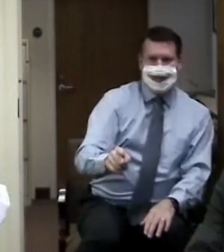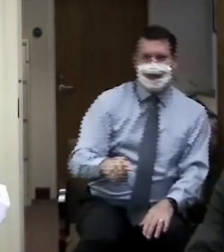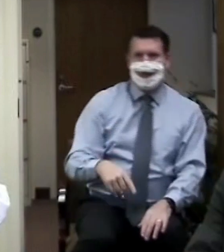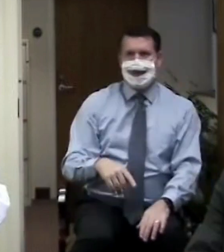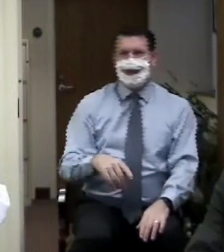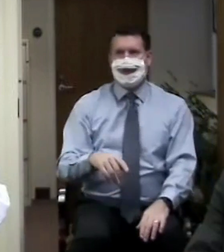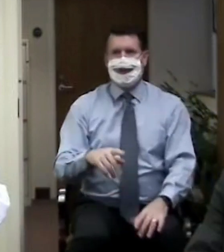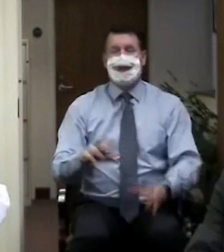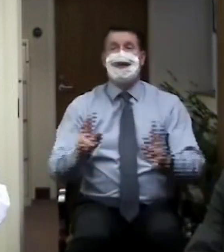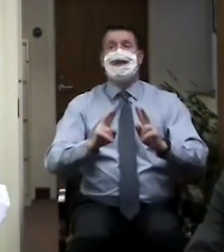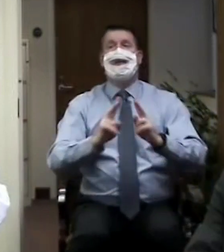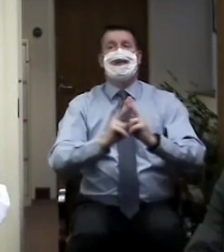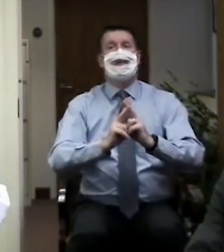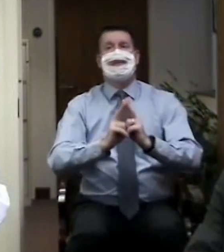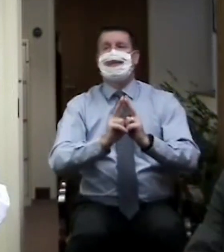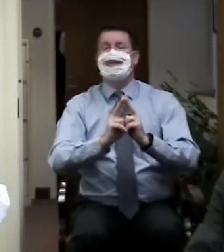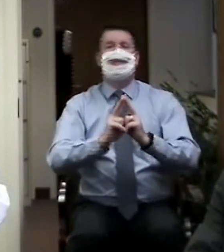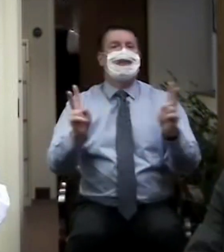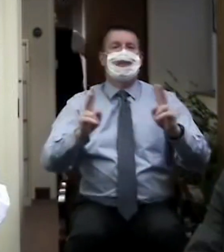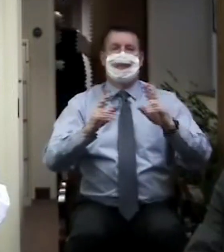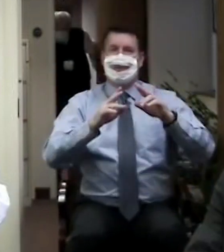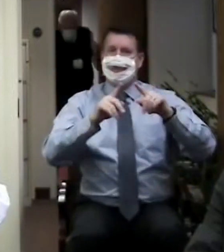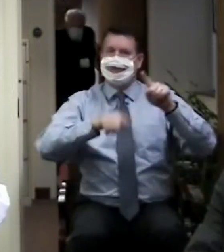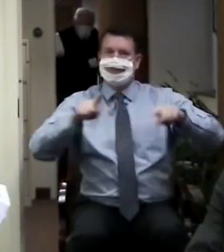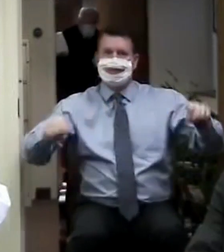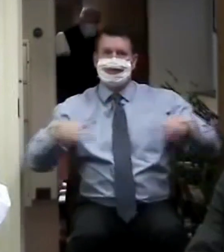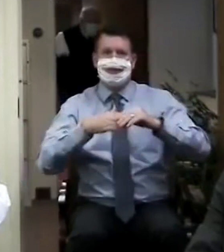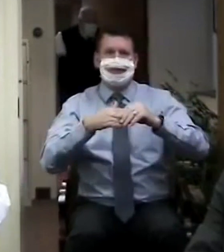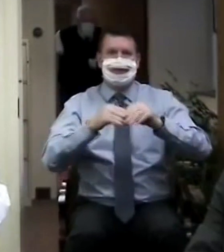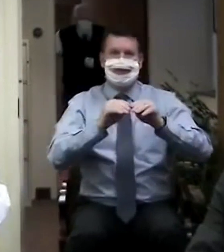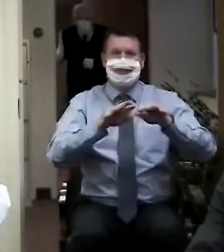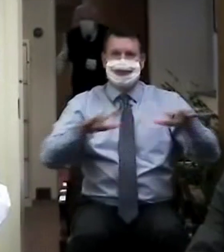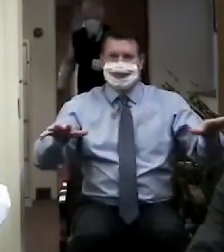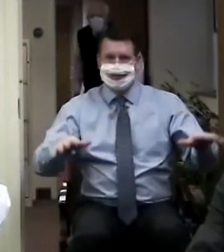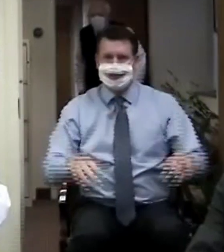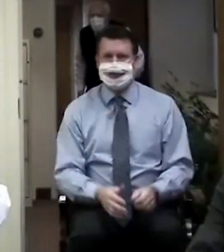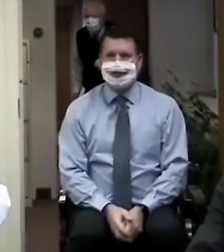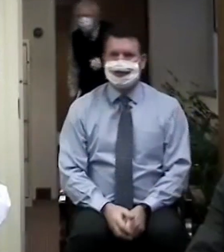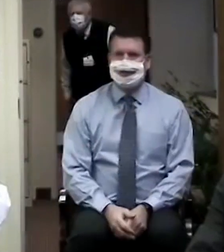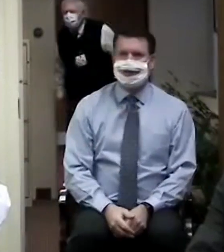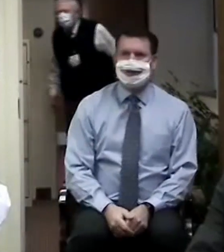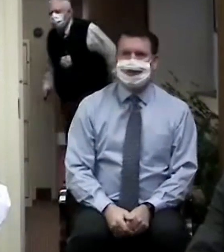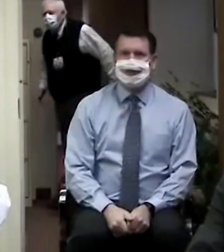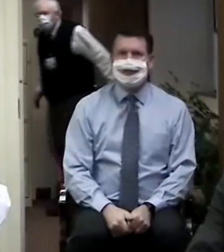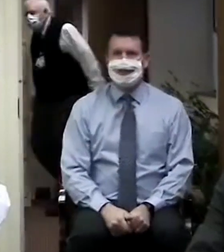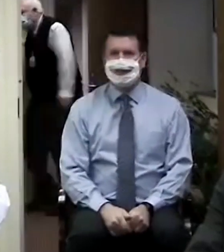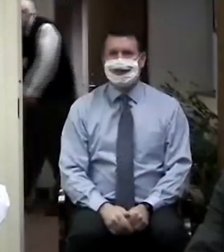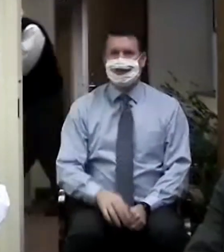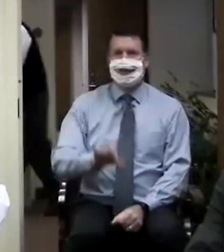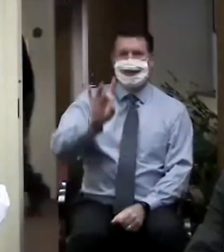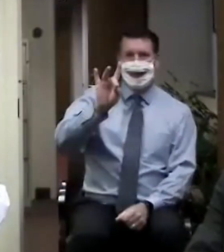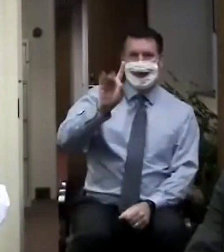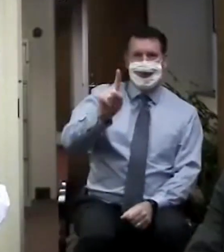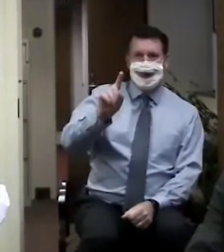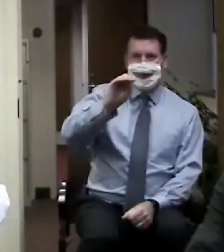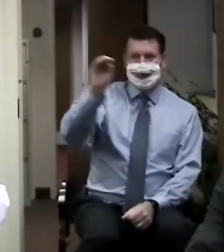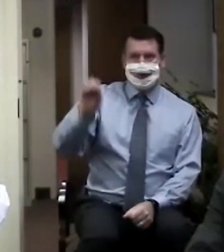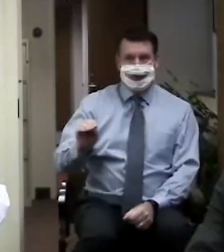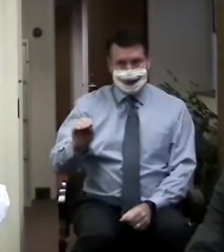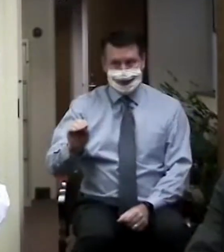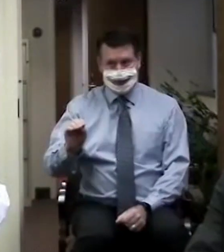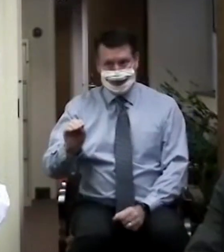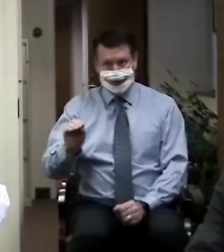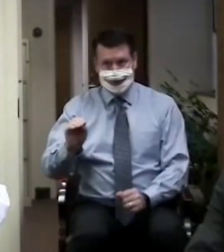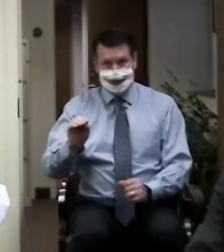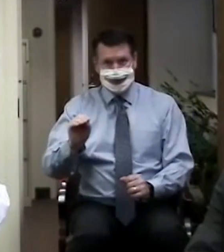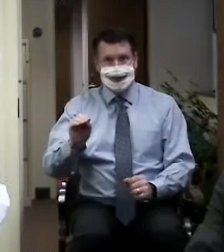So what you'll notice is that 81% of our furloughs are partial, which allows us to actually